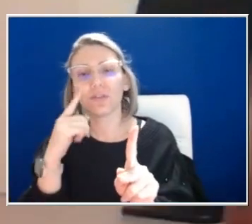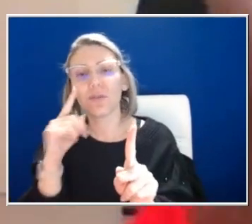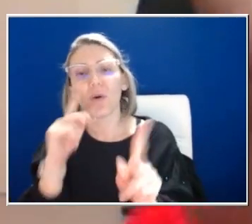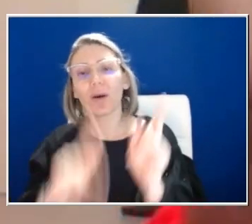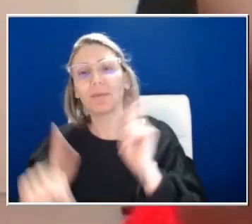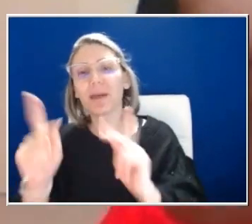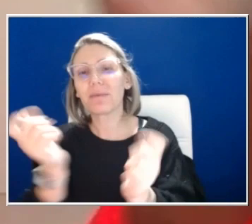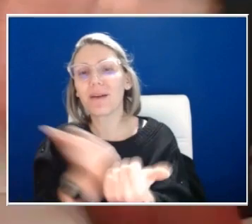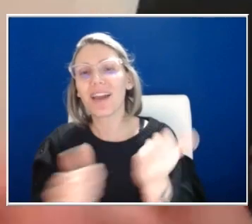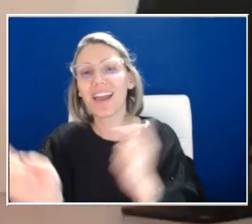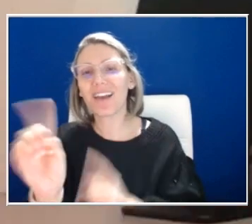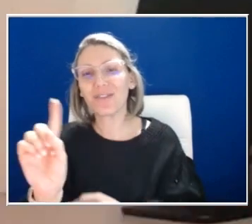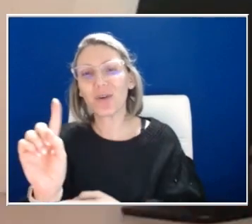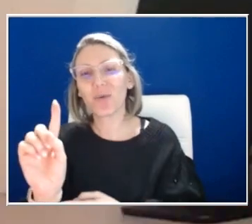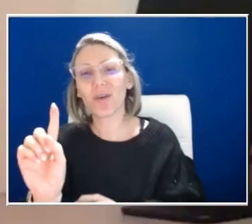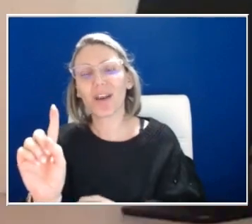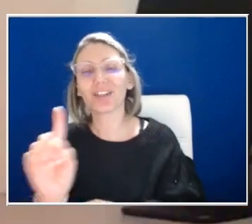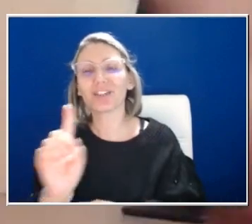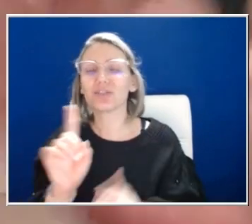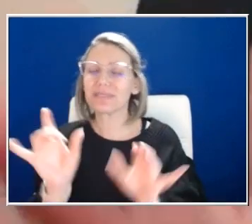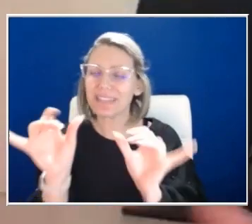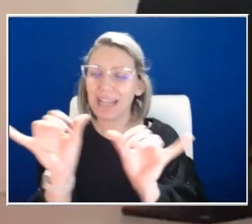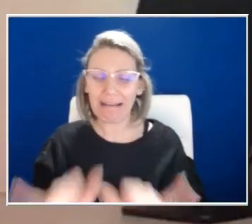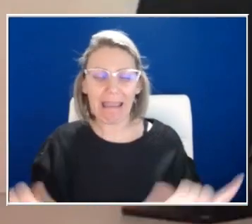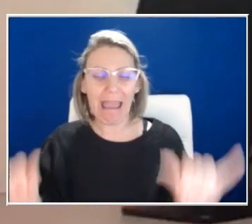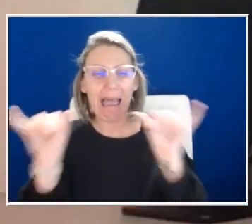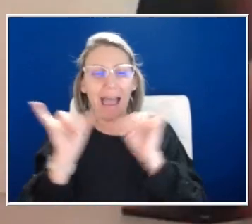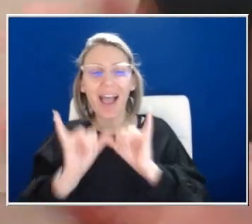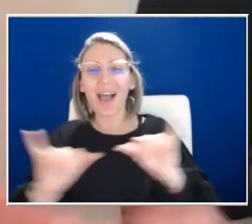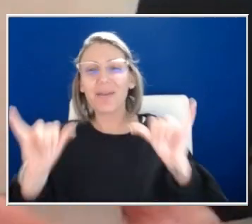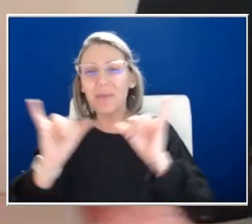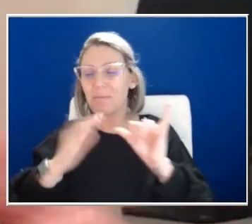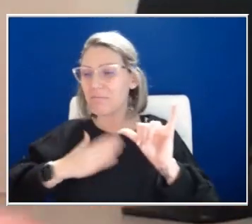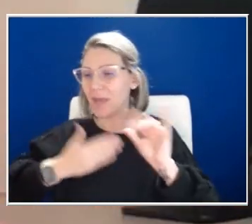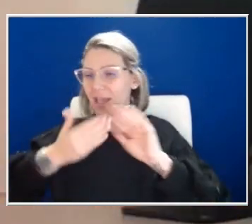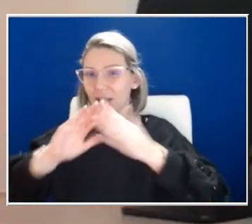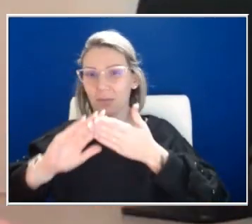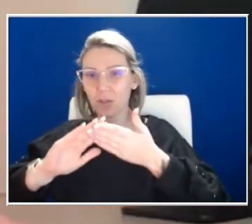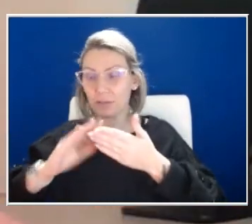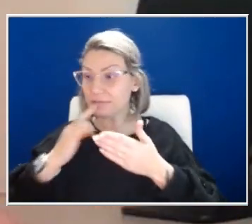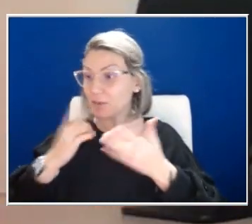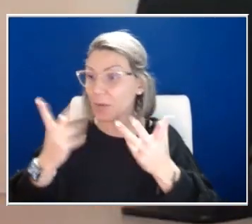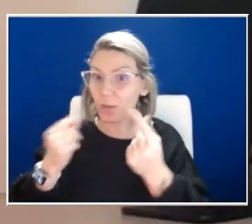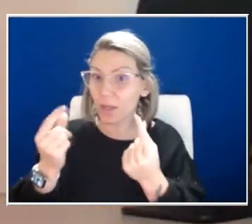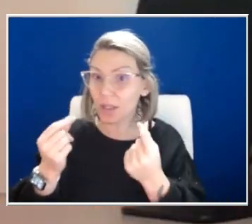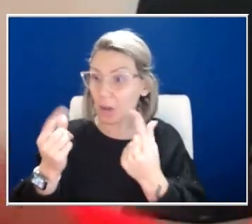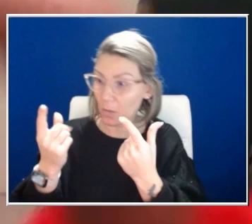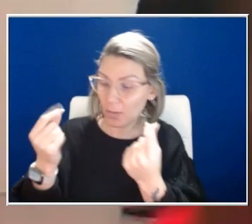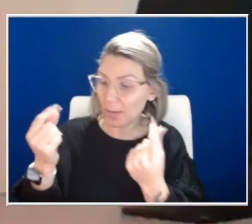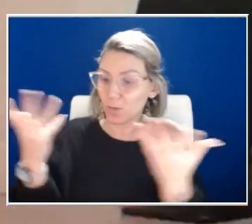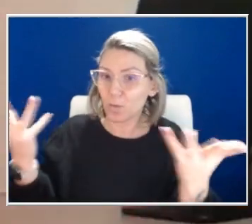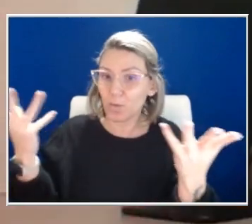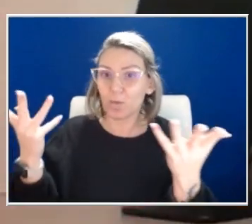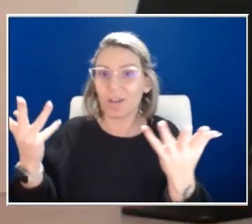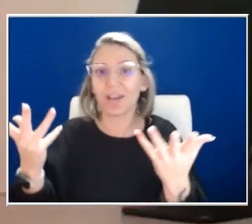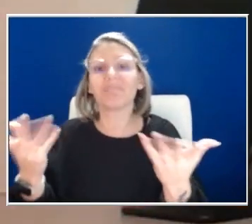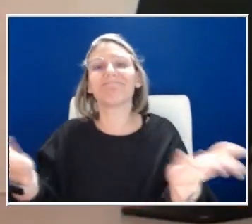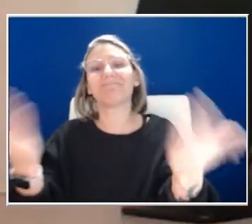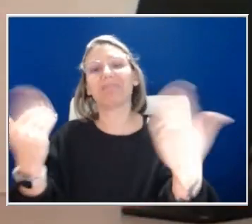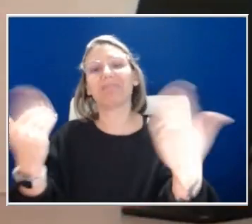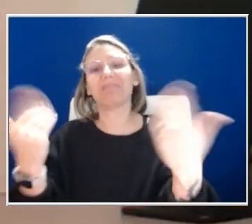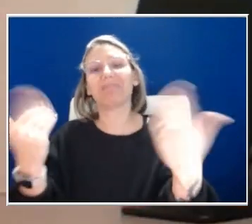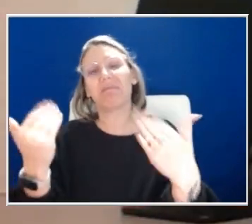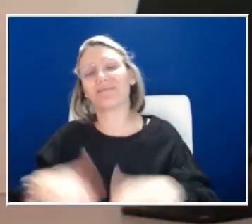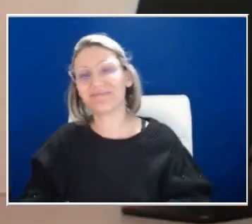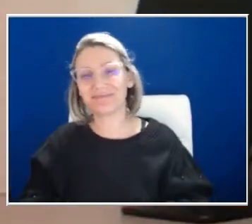everywhere, to be such a common thing that in my community, they'll say, what do I do, Ms. Irvin? What do I do? What do I do? Come on over here